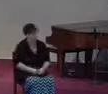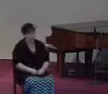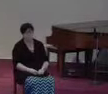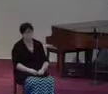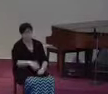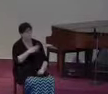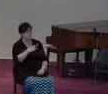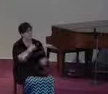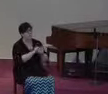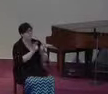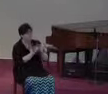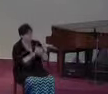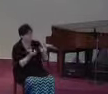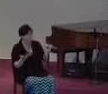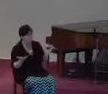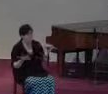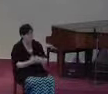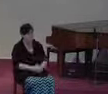My translation,